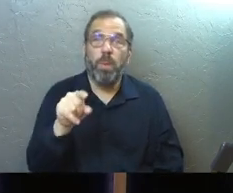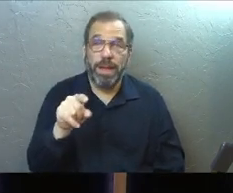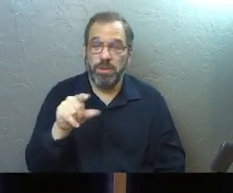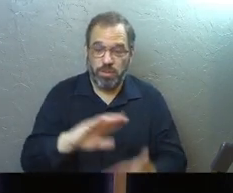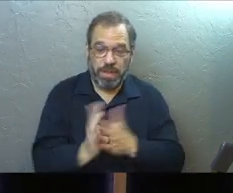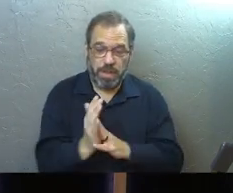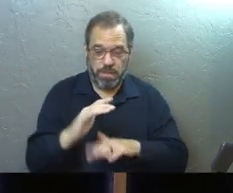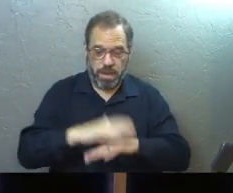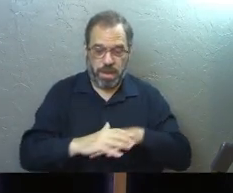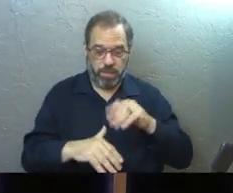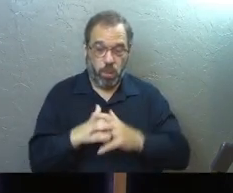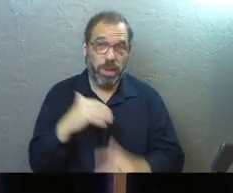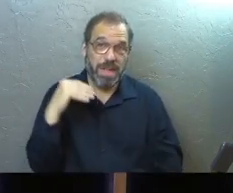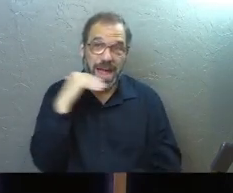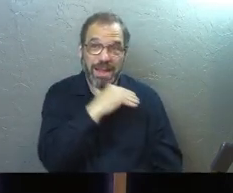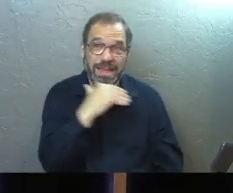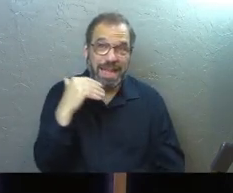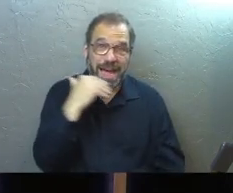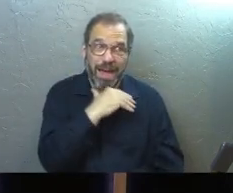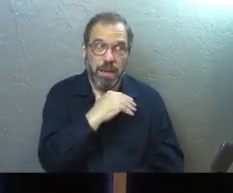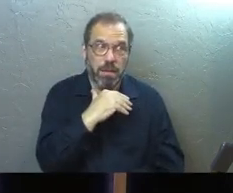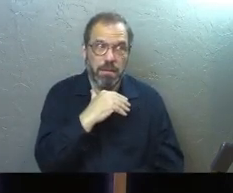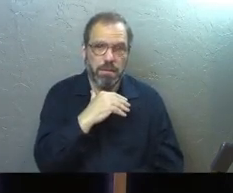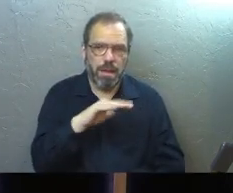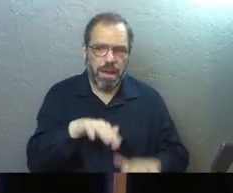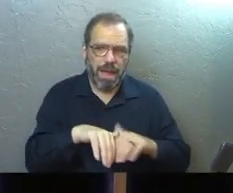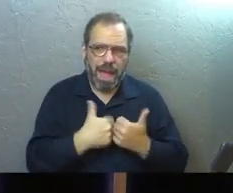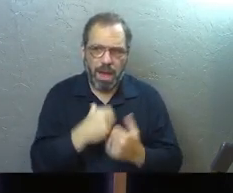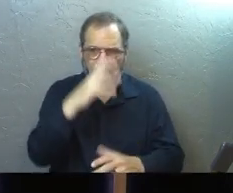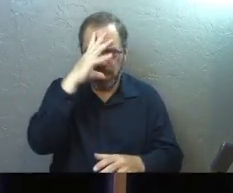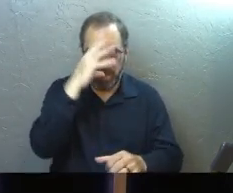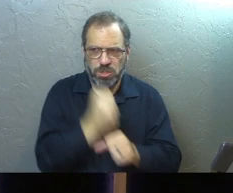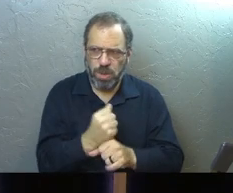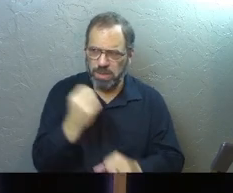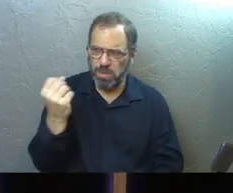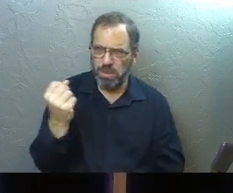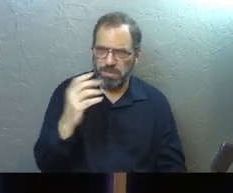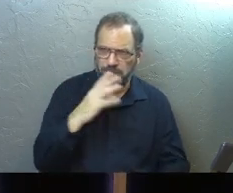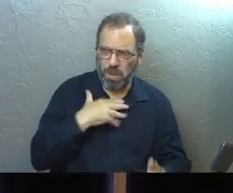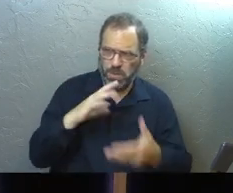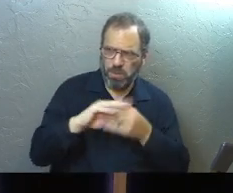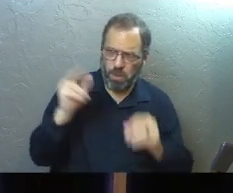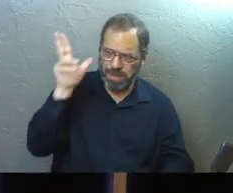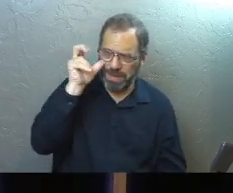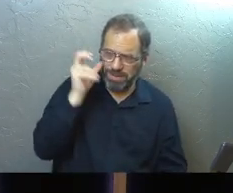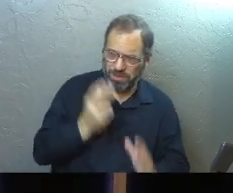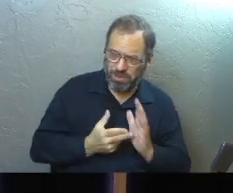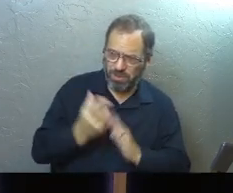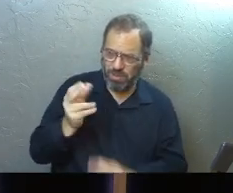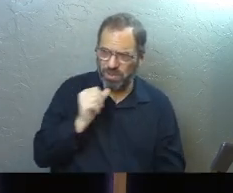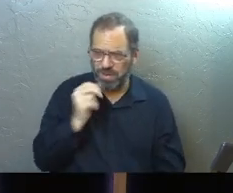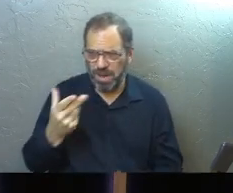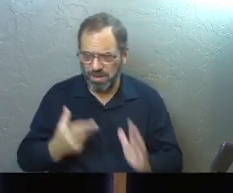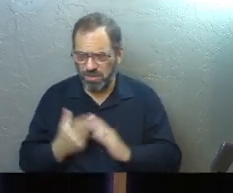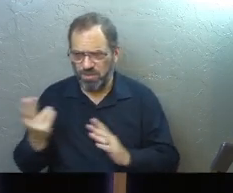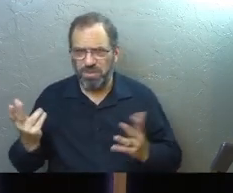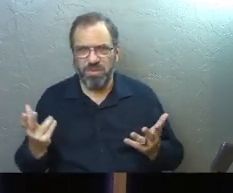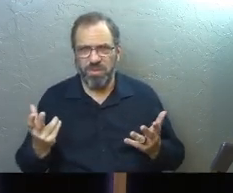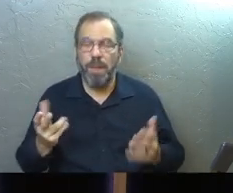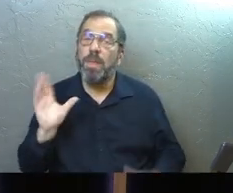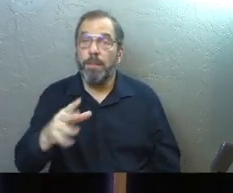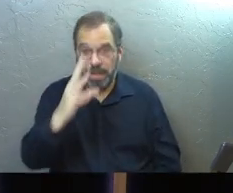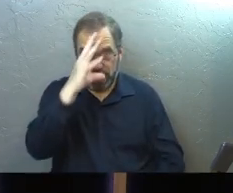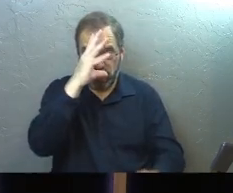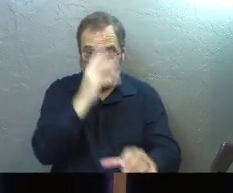grown comfortable with that, how do I really trust that what you give me is the truth?